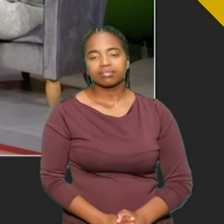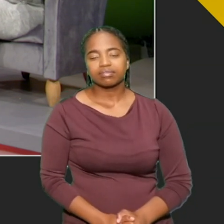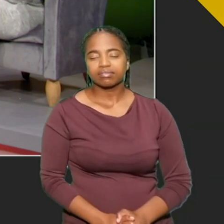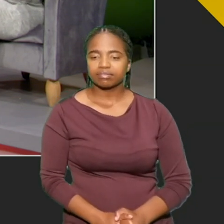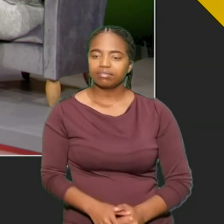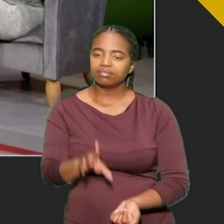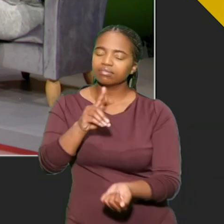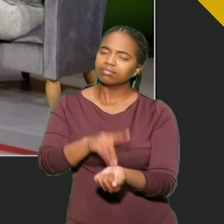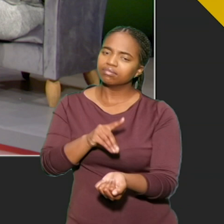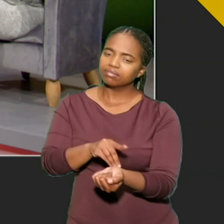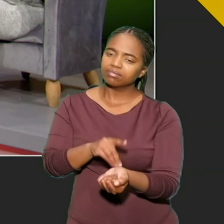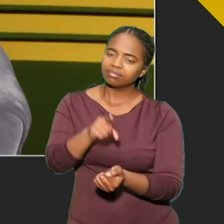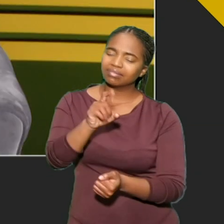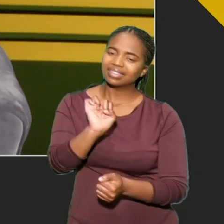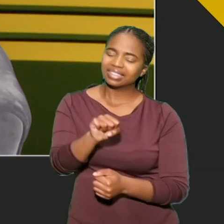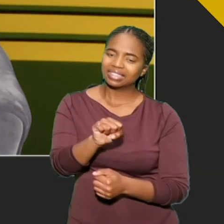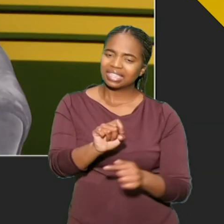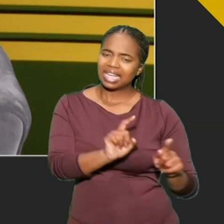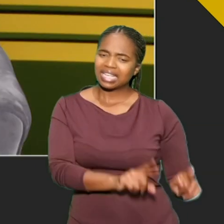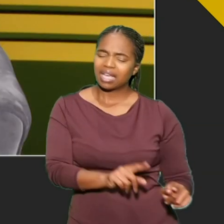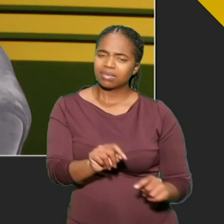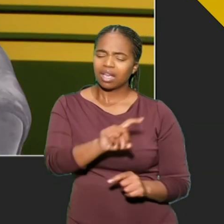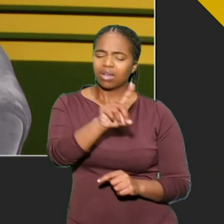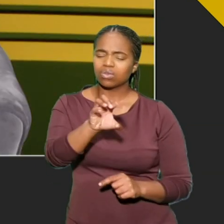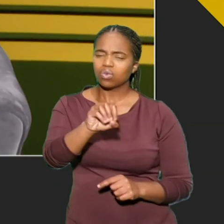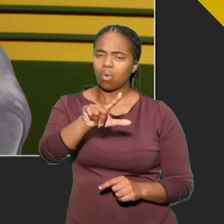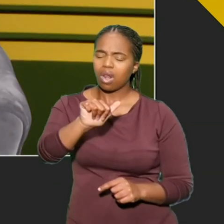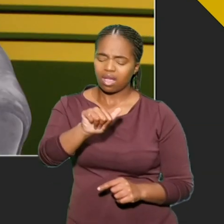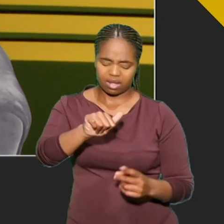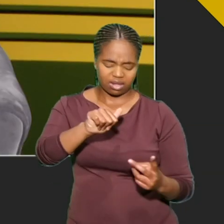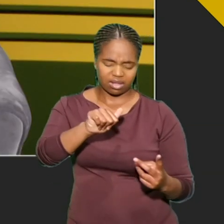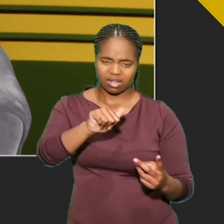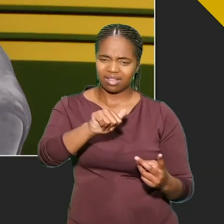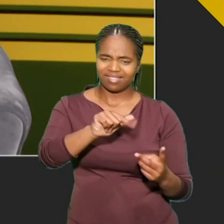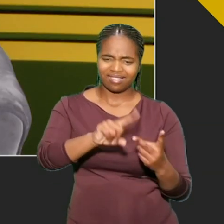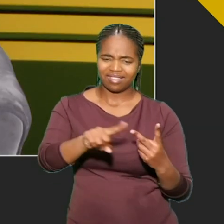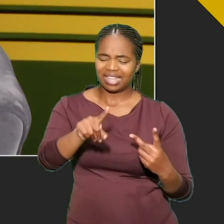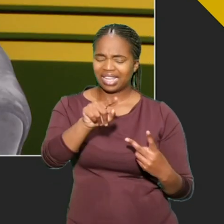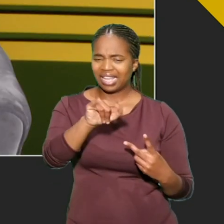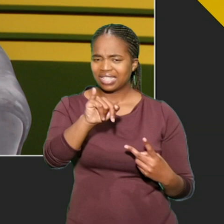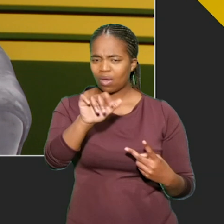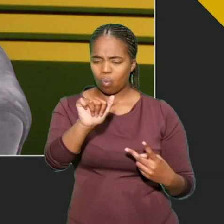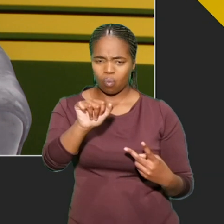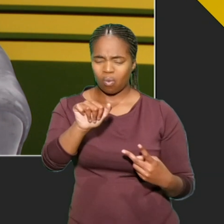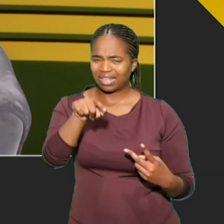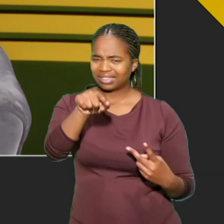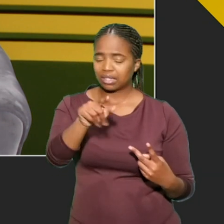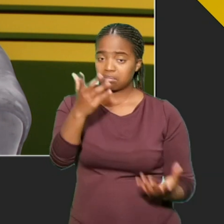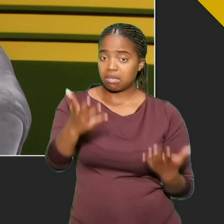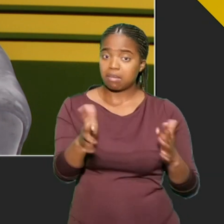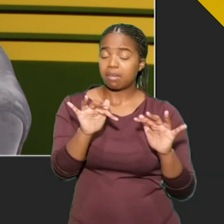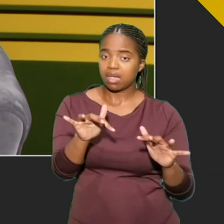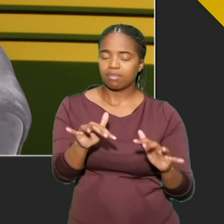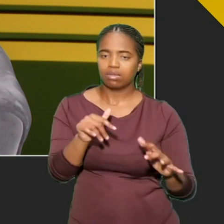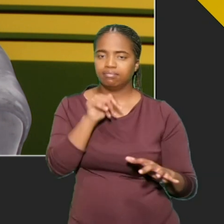Thank you. Dr. Like Taiwan, Zola Square, these are some of the examples that are, you know, yes, granted, maybe by two they went